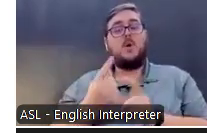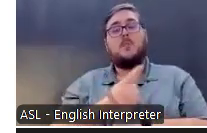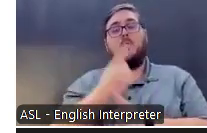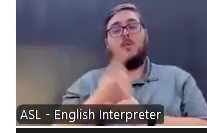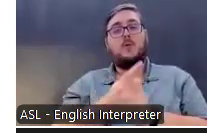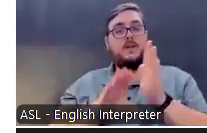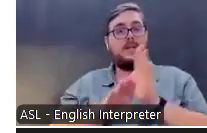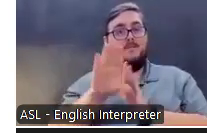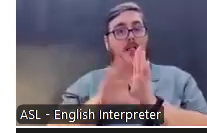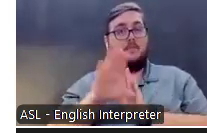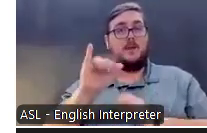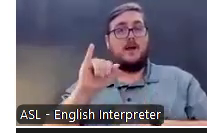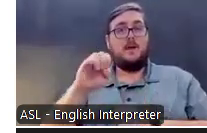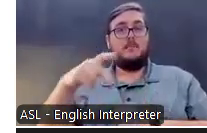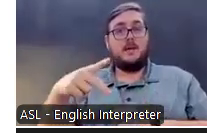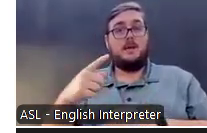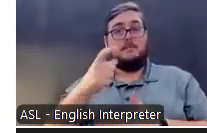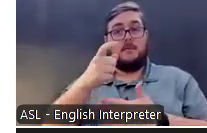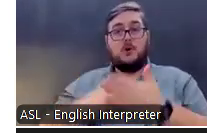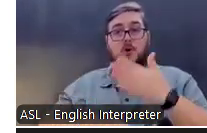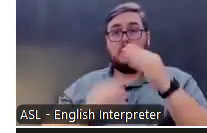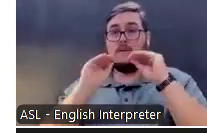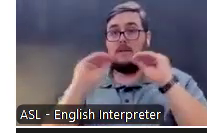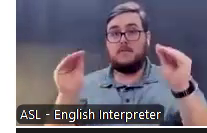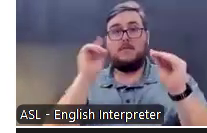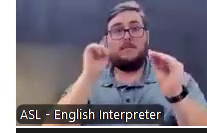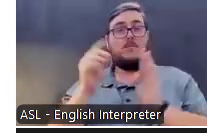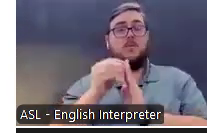no cost to the student. Next slide.